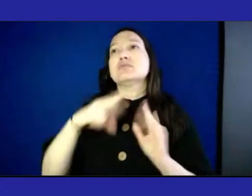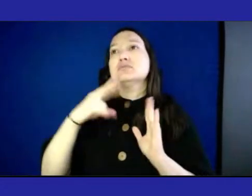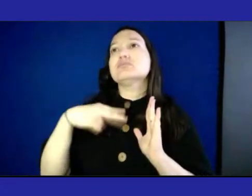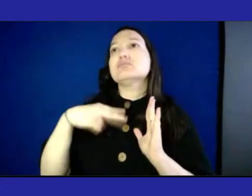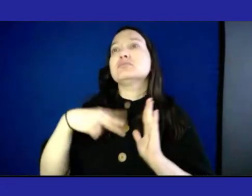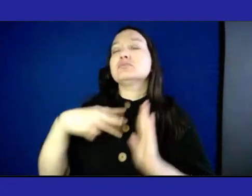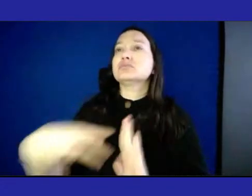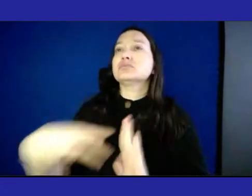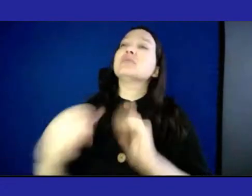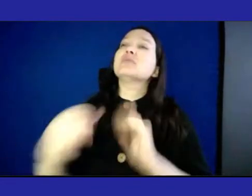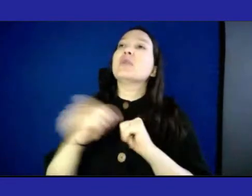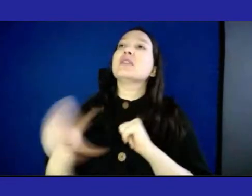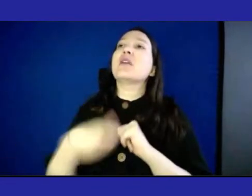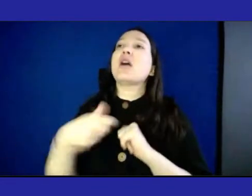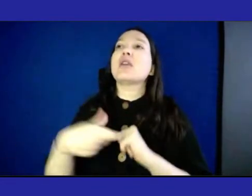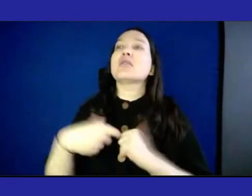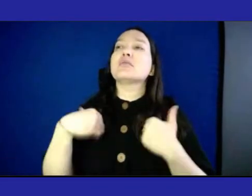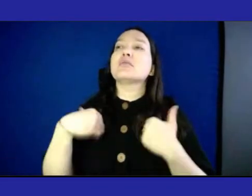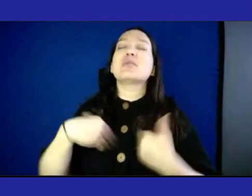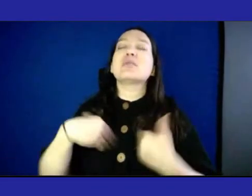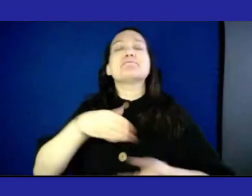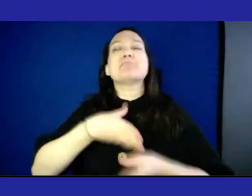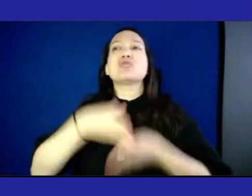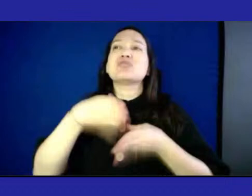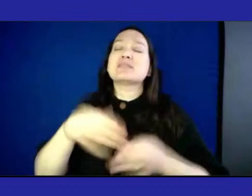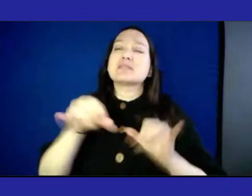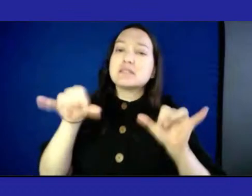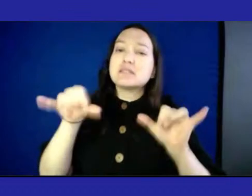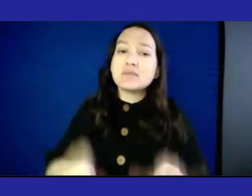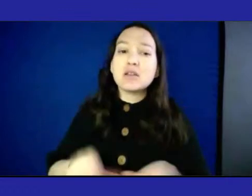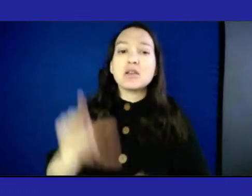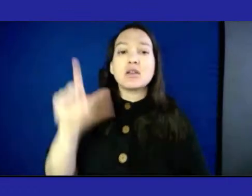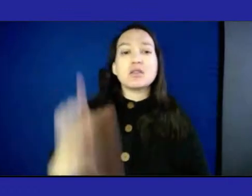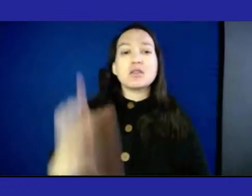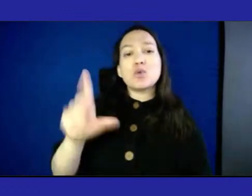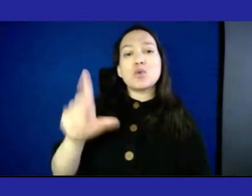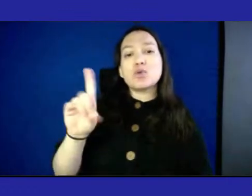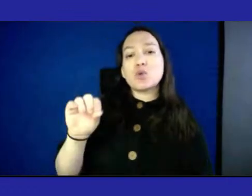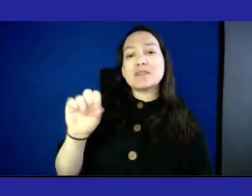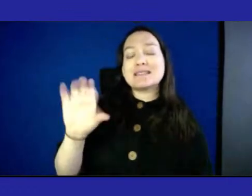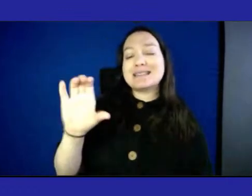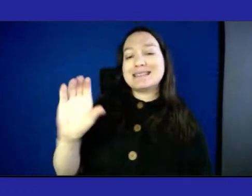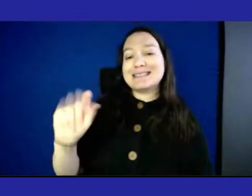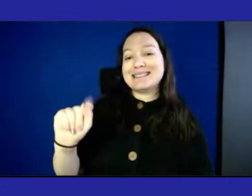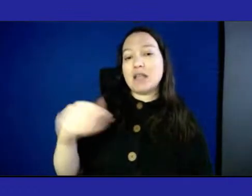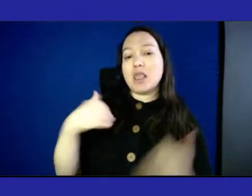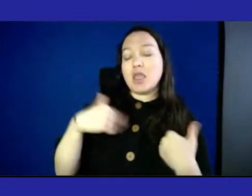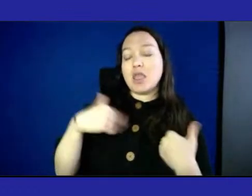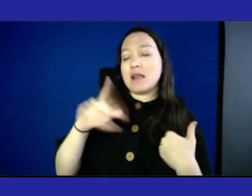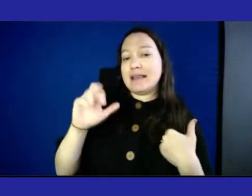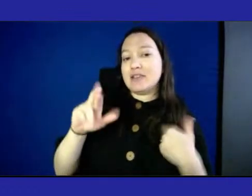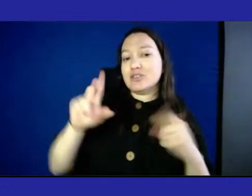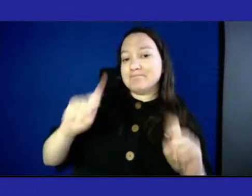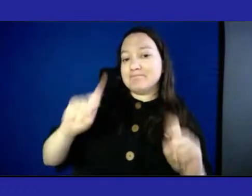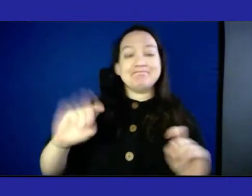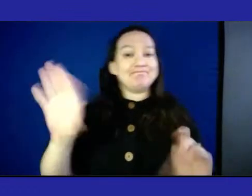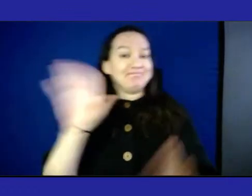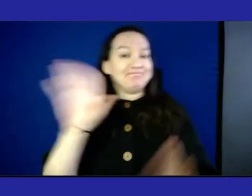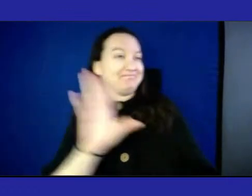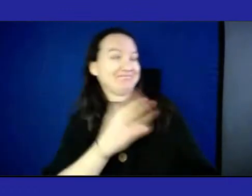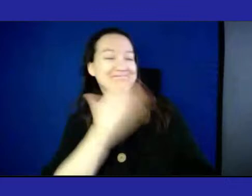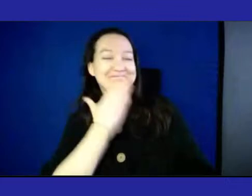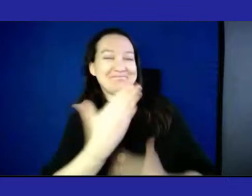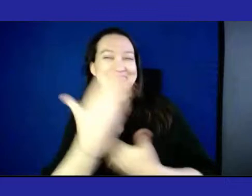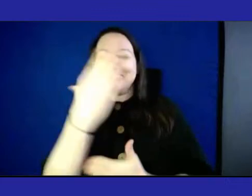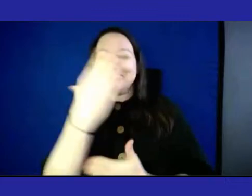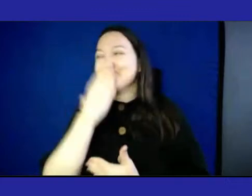other pulmonary specialists in the system, low-dose CT lung cancer screening. Thanks, Dr. Allen, and good morning, everyone. It's a pleasure to